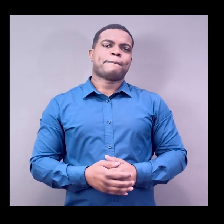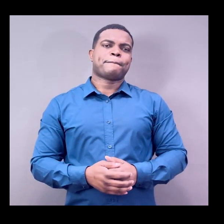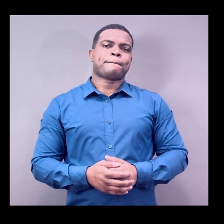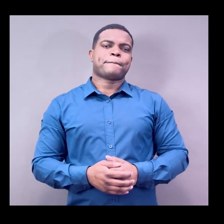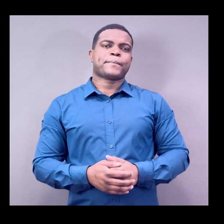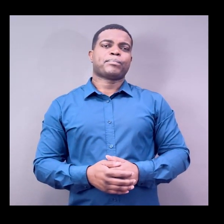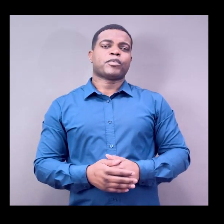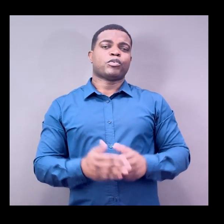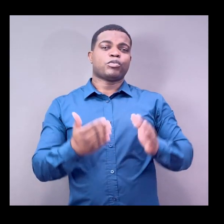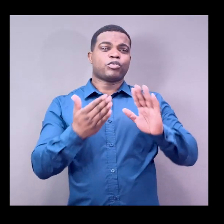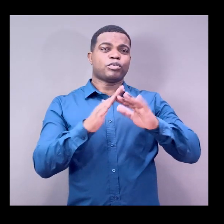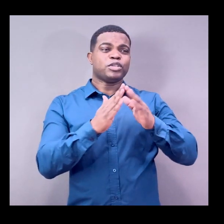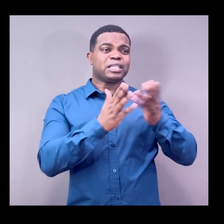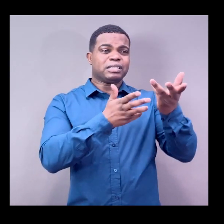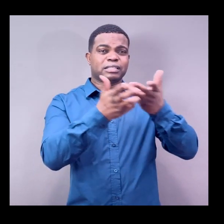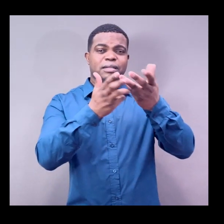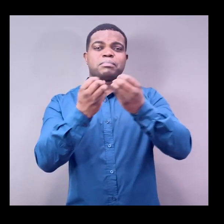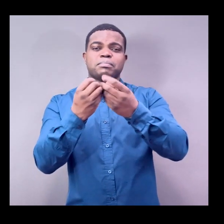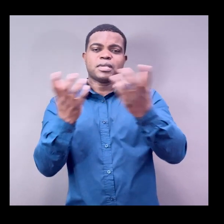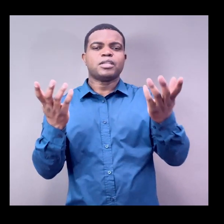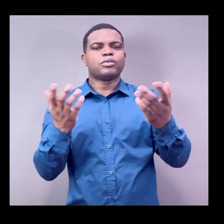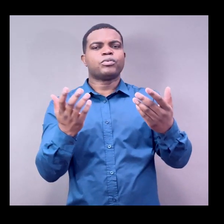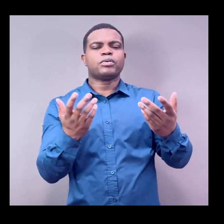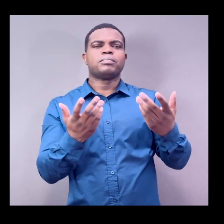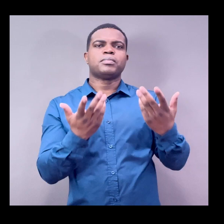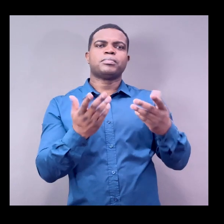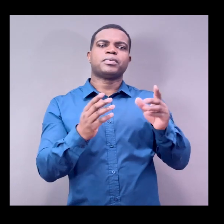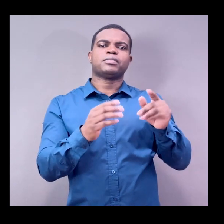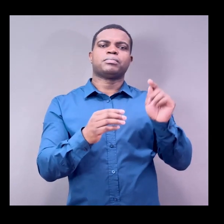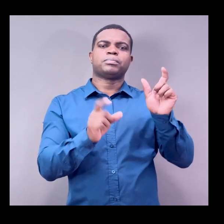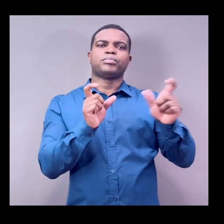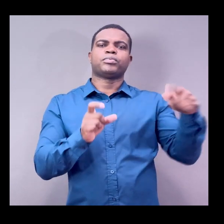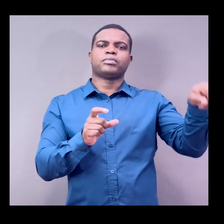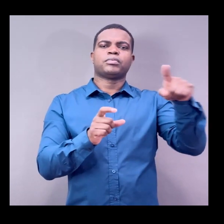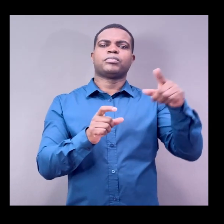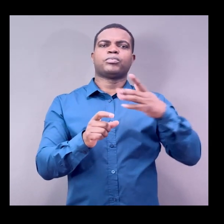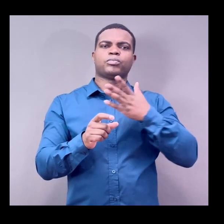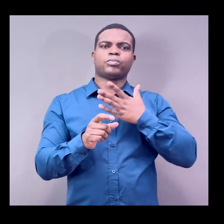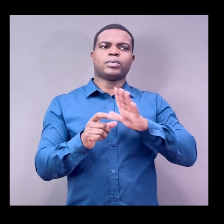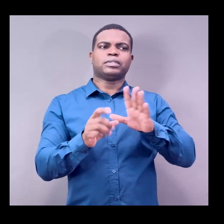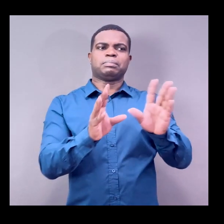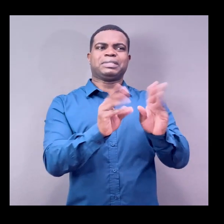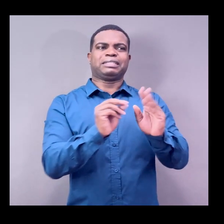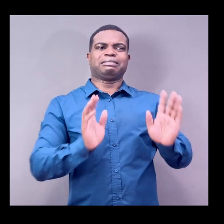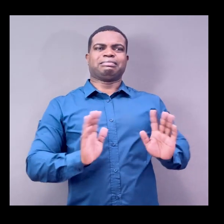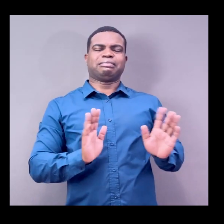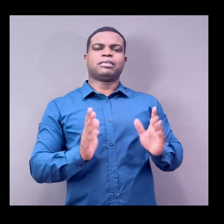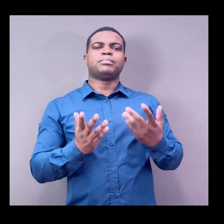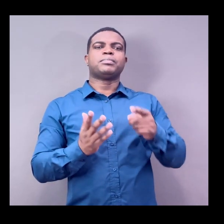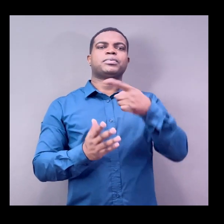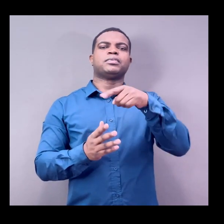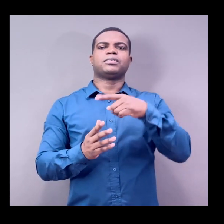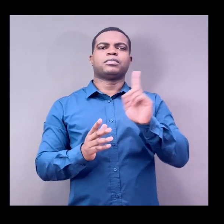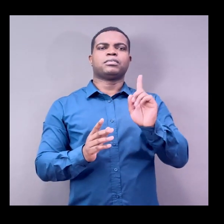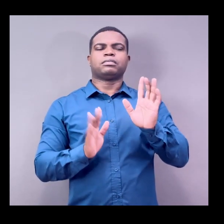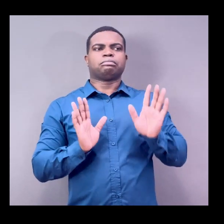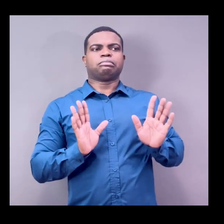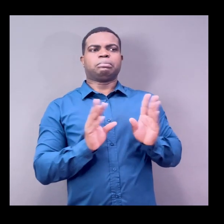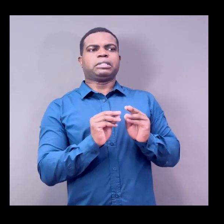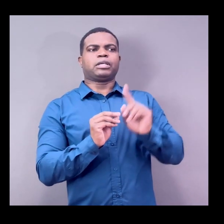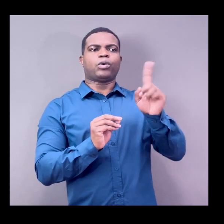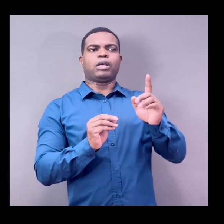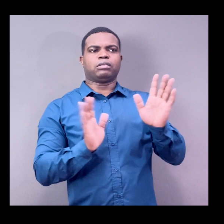community engagement initiatives, you cannot avoid meetings because you are engaging with people, either your